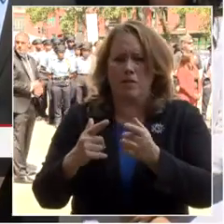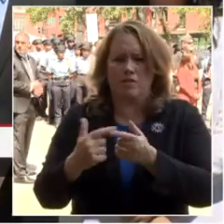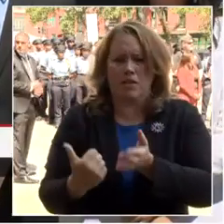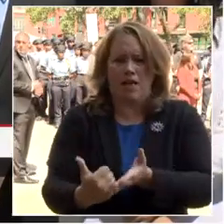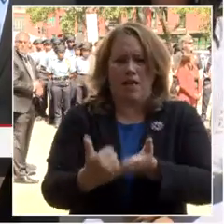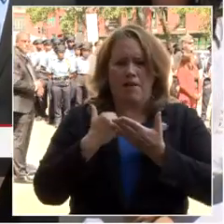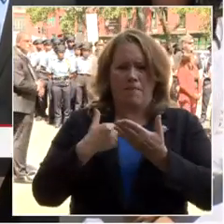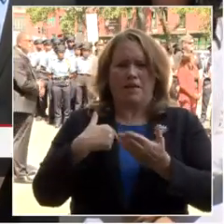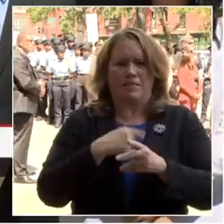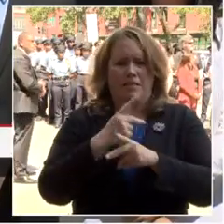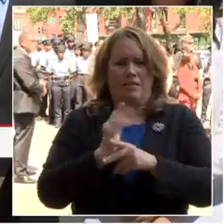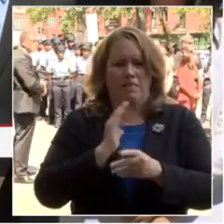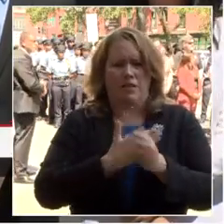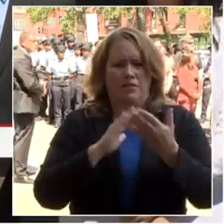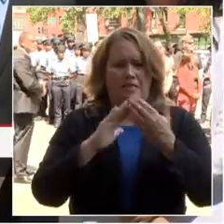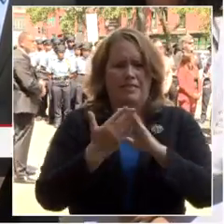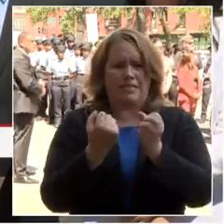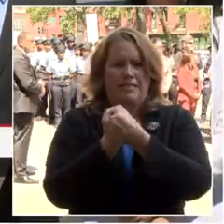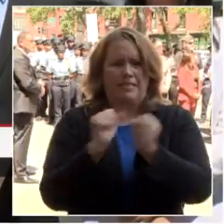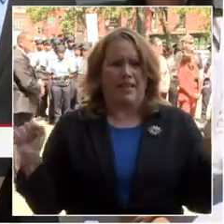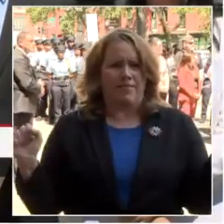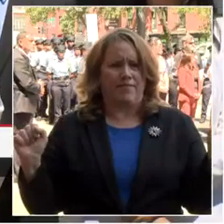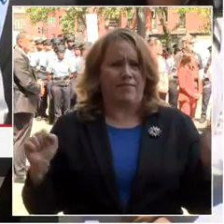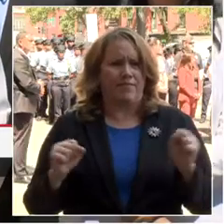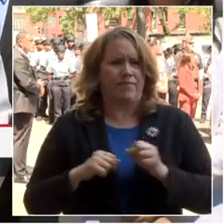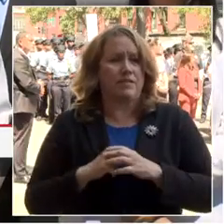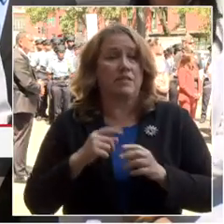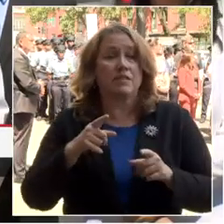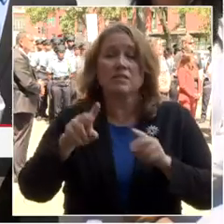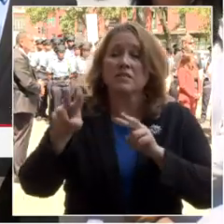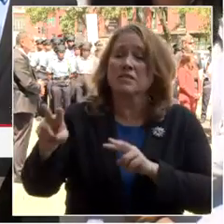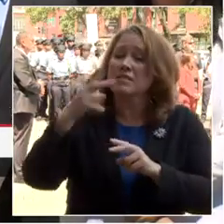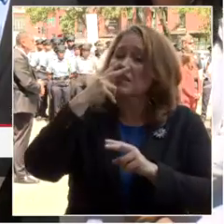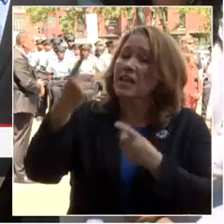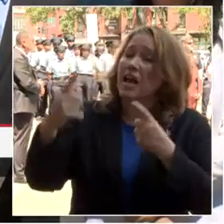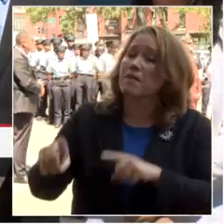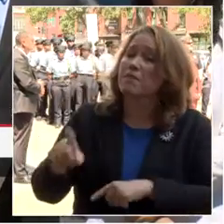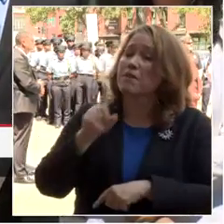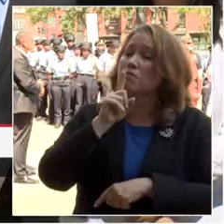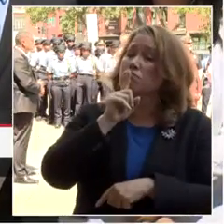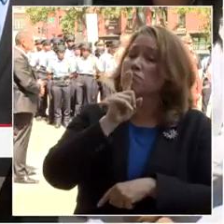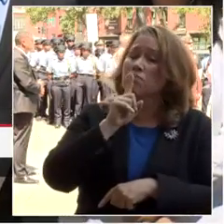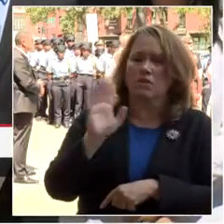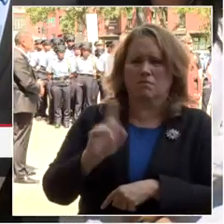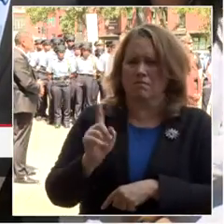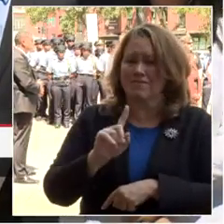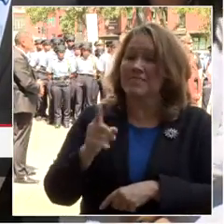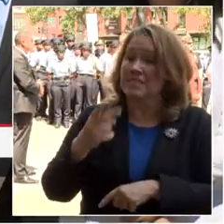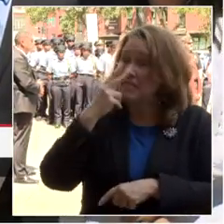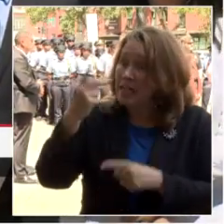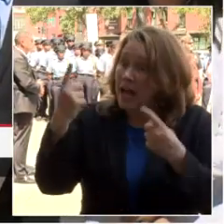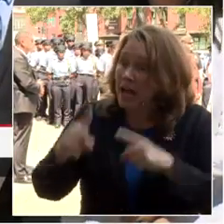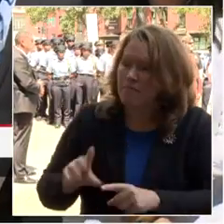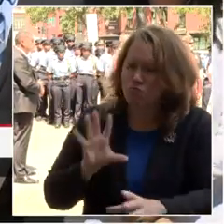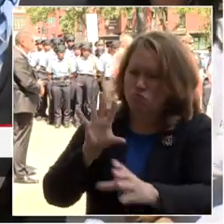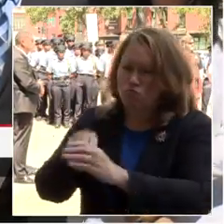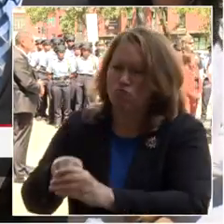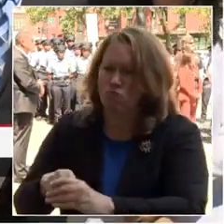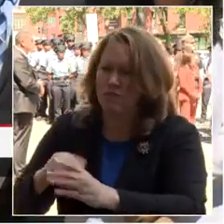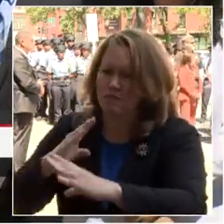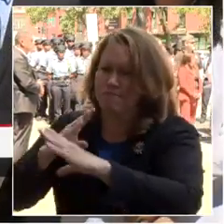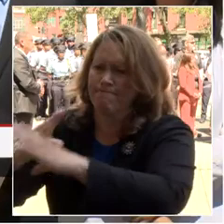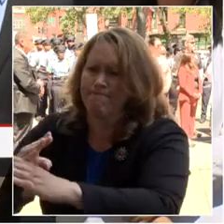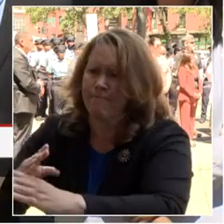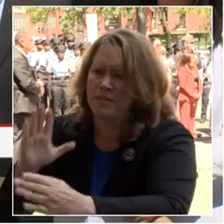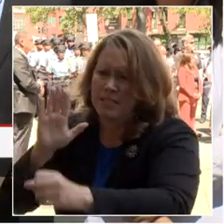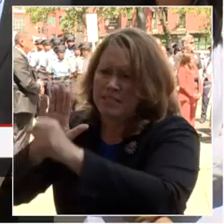a spectator sport, and we all have a role to play. Of course, the police department has a primary role in this, but